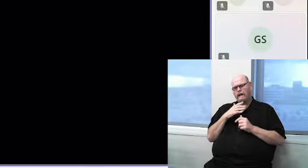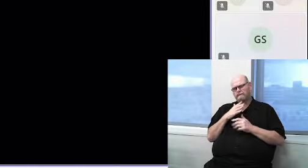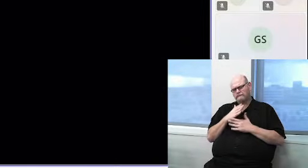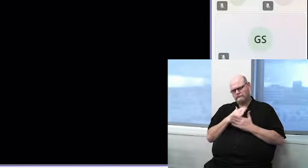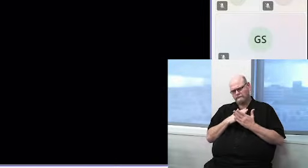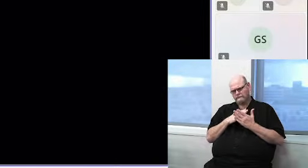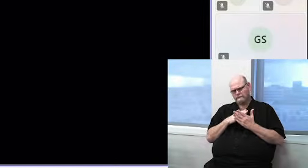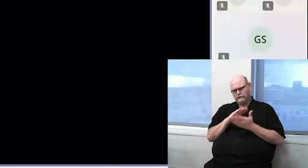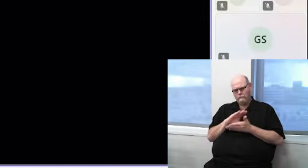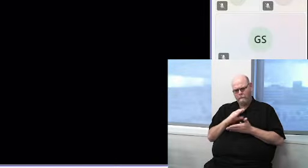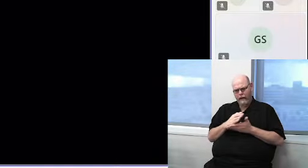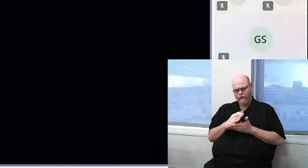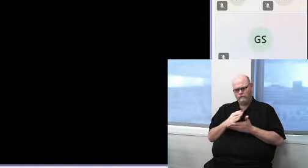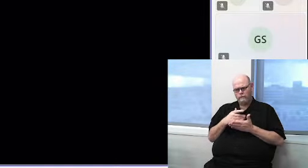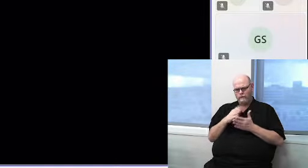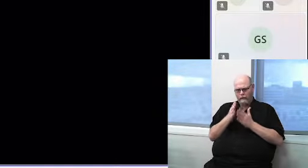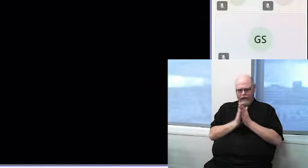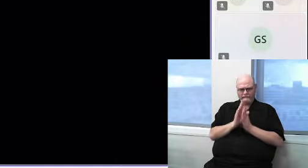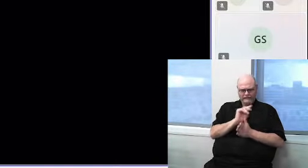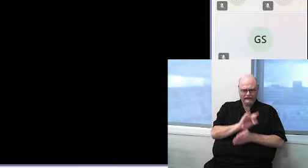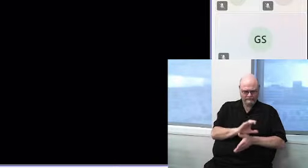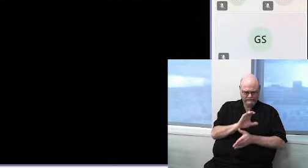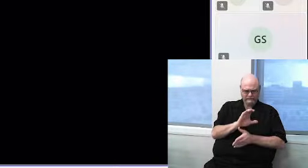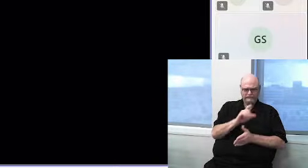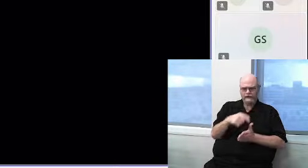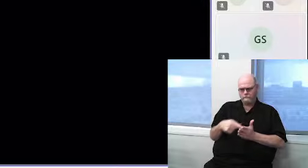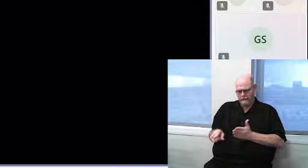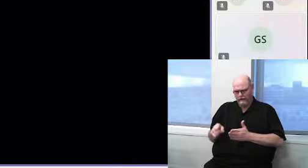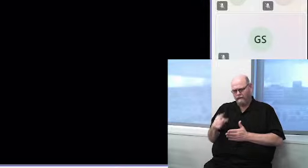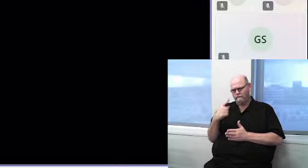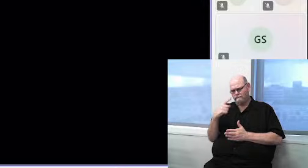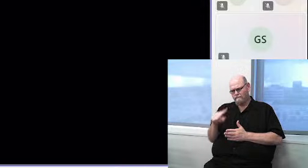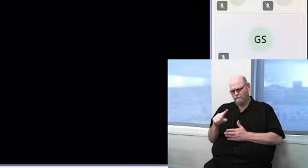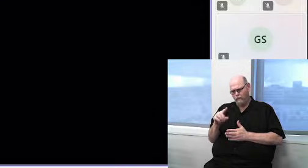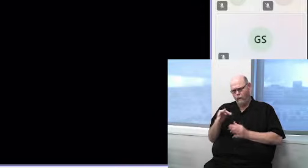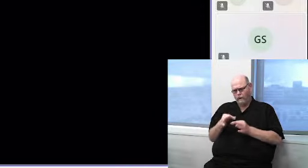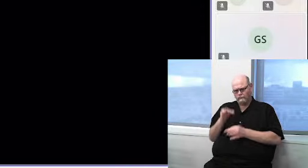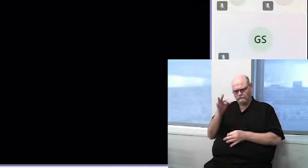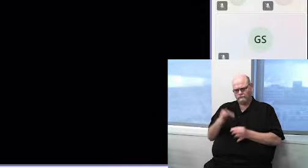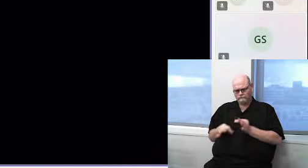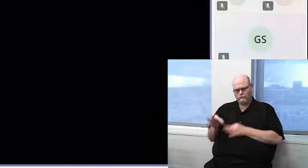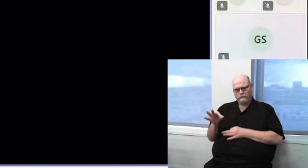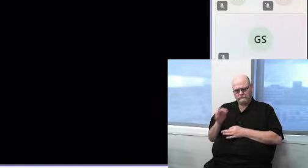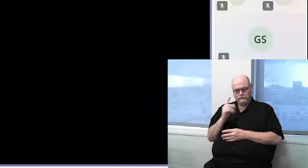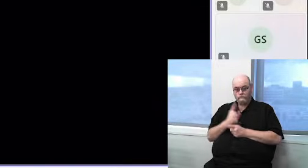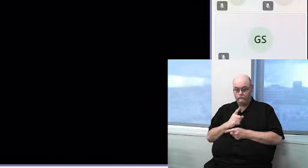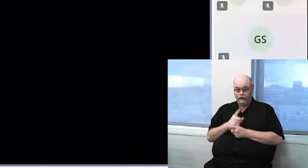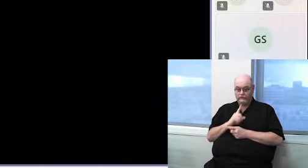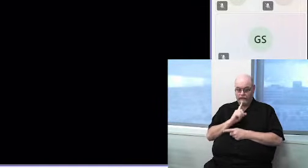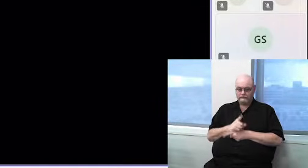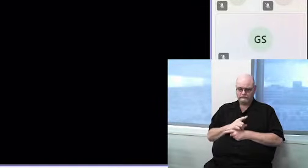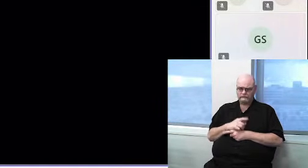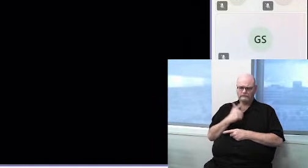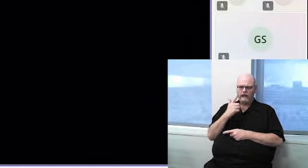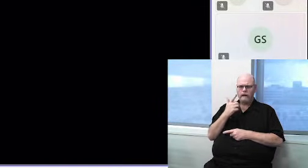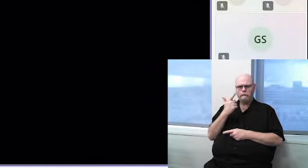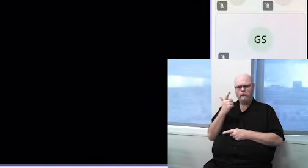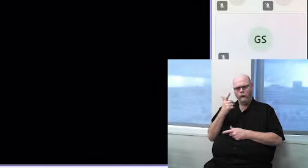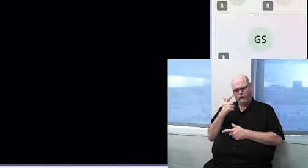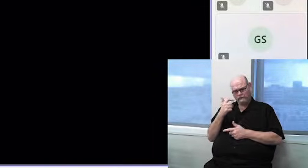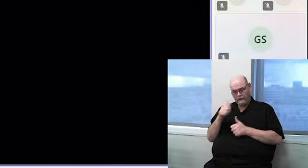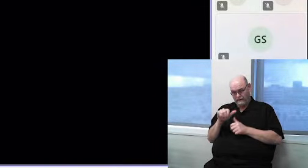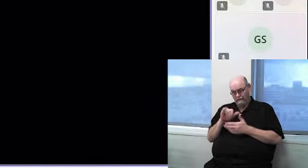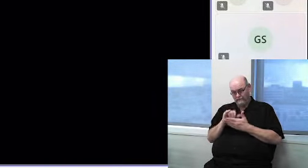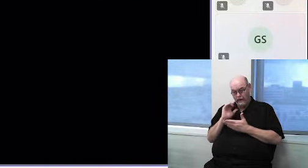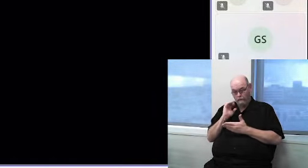myself. There's a certain amount of money you're asking for ratepayers to pay in NFC for a distribution pole replacement, correct? That is correct. Okay. Are